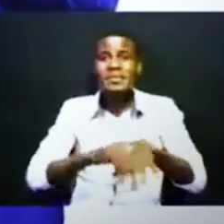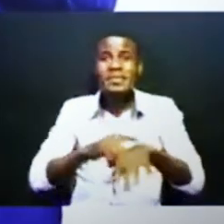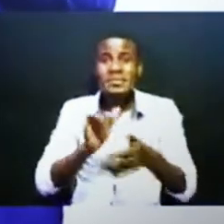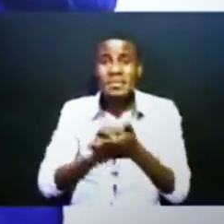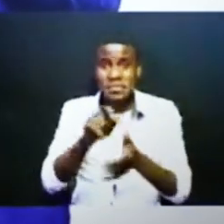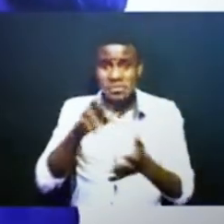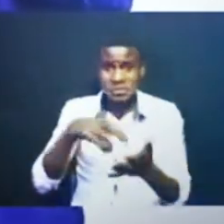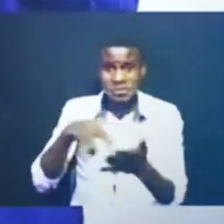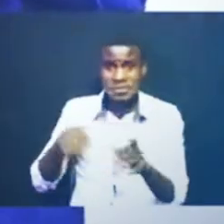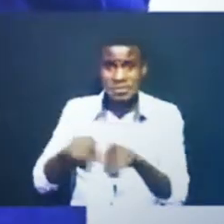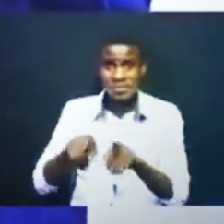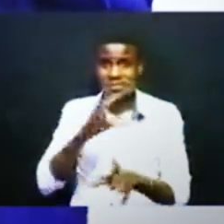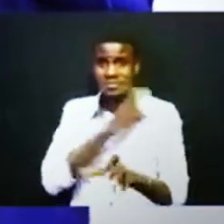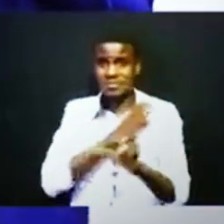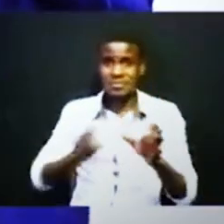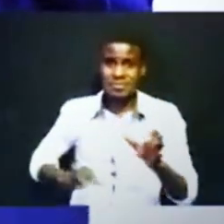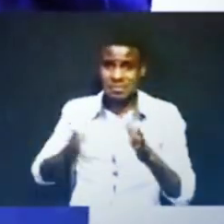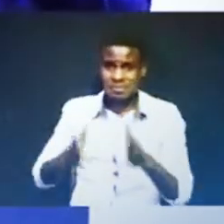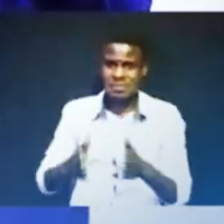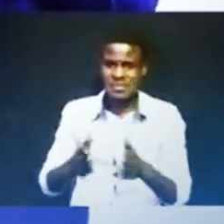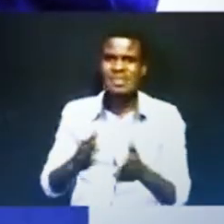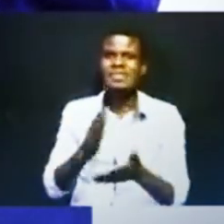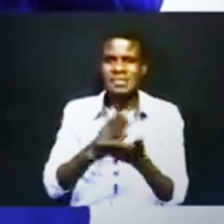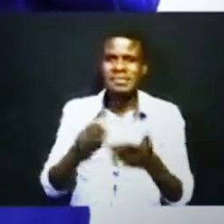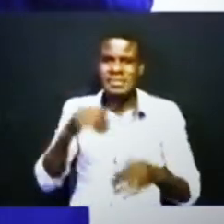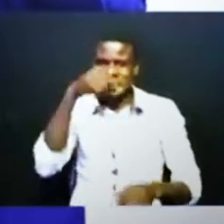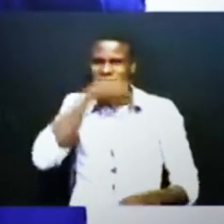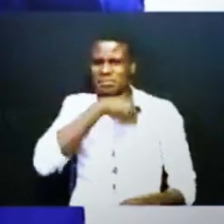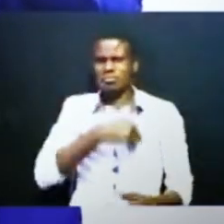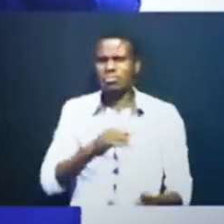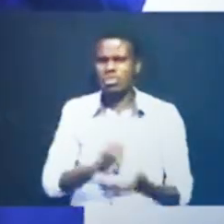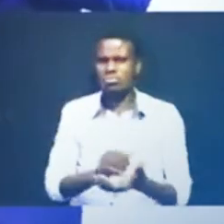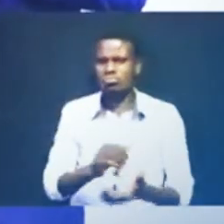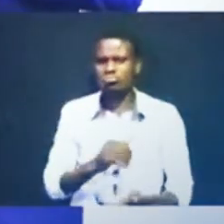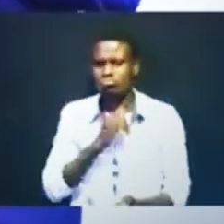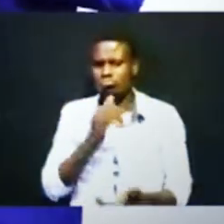your inside that wants to resist this one.